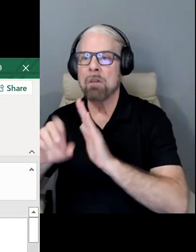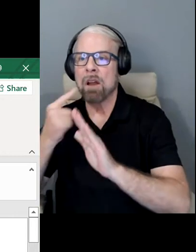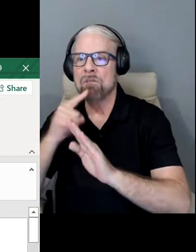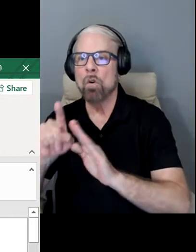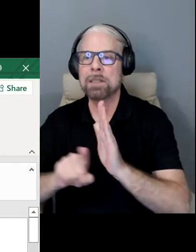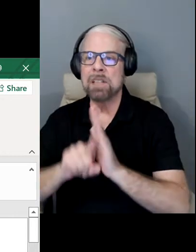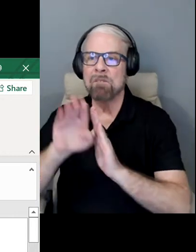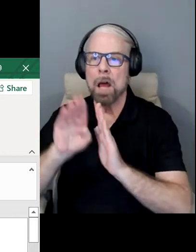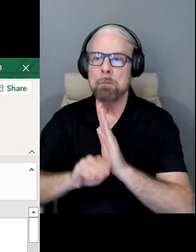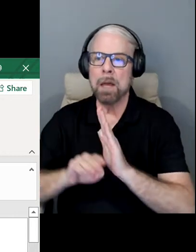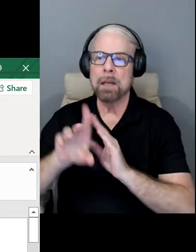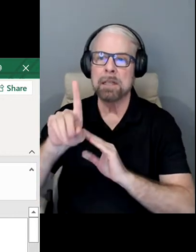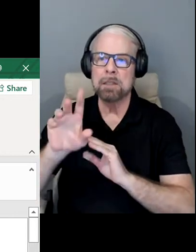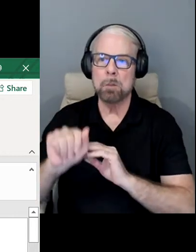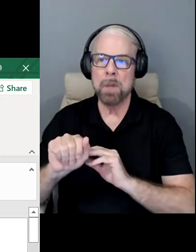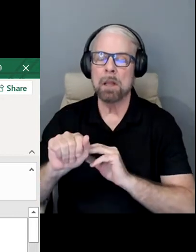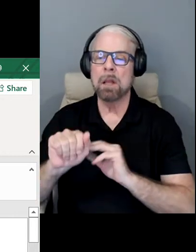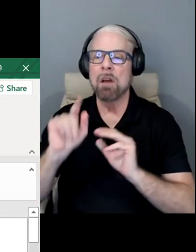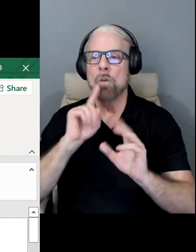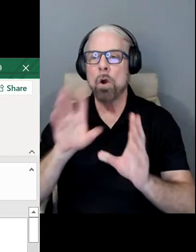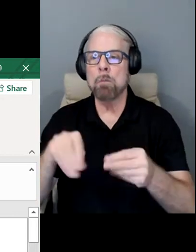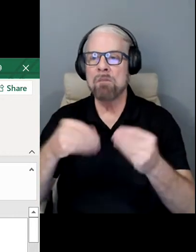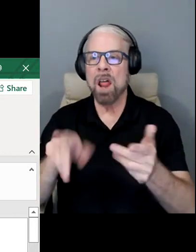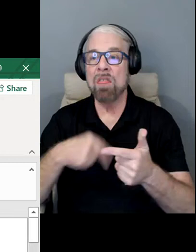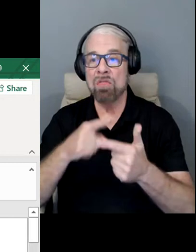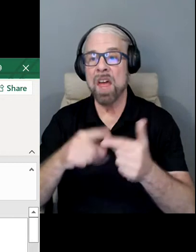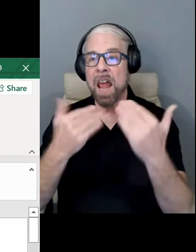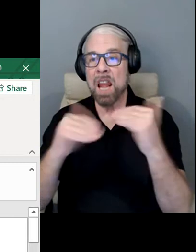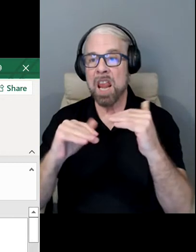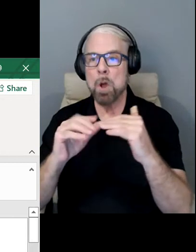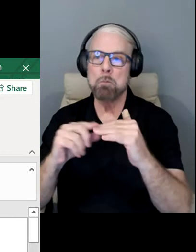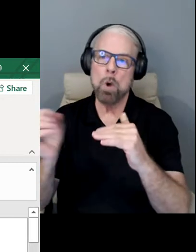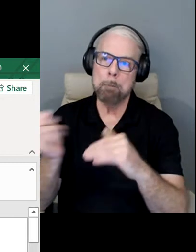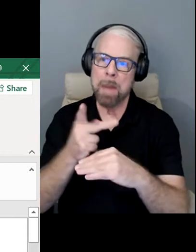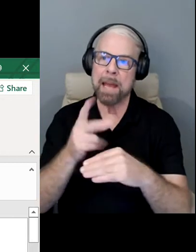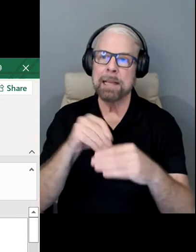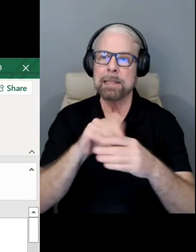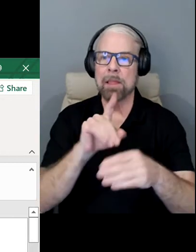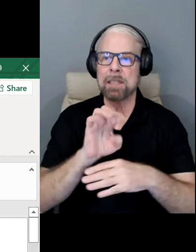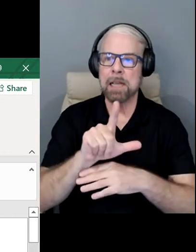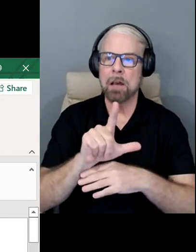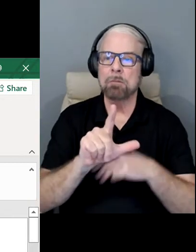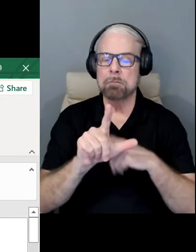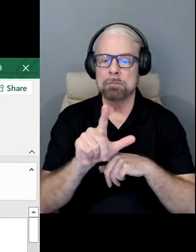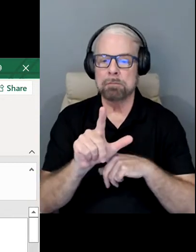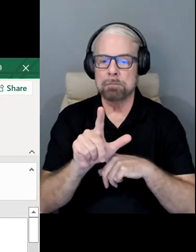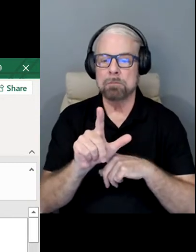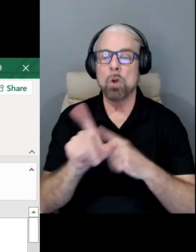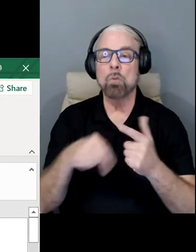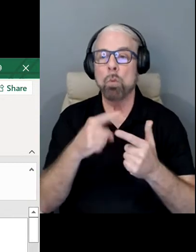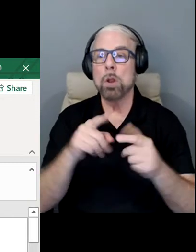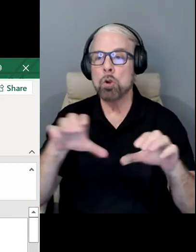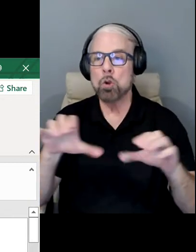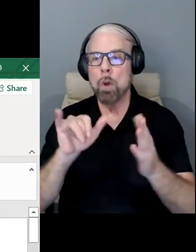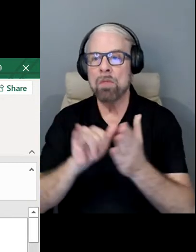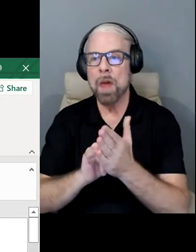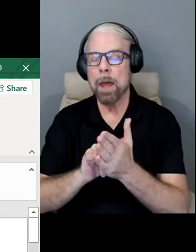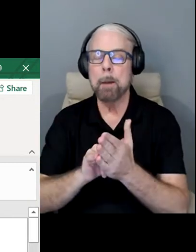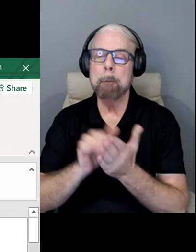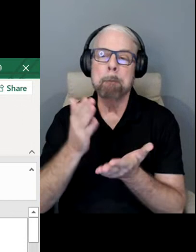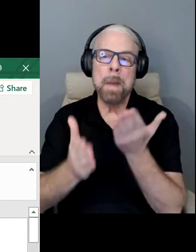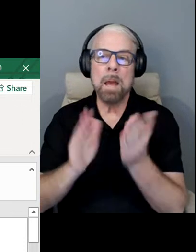disabilities provider in, and it limits it and puts that back into that cell. So just when you're doing that, it will maybe